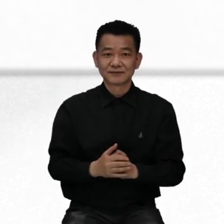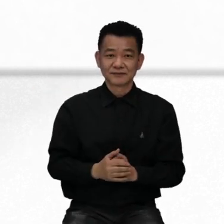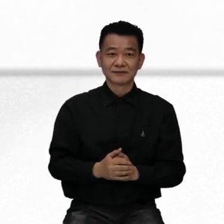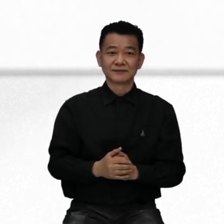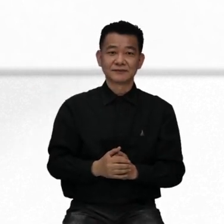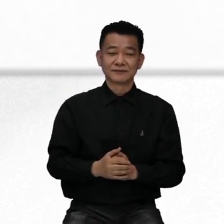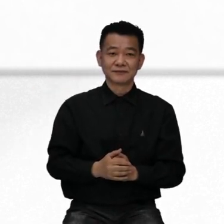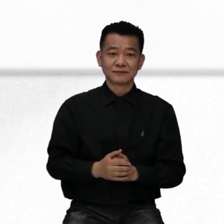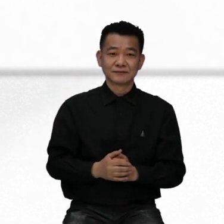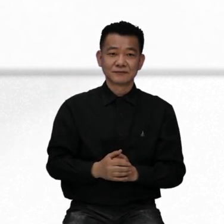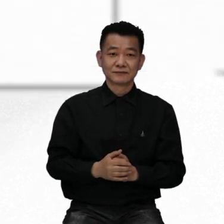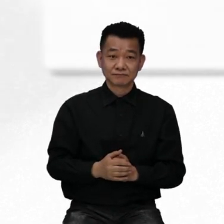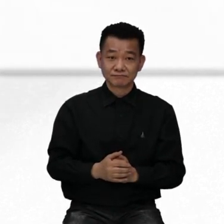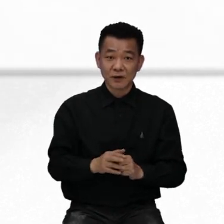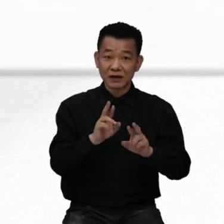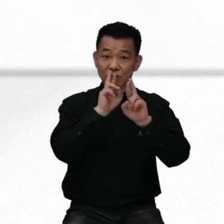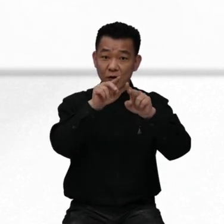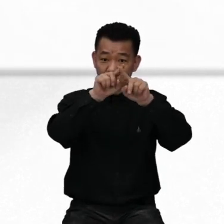concerned.